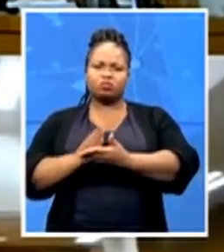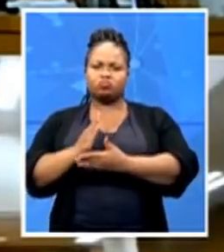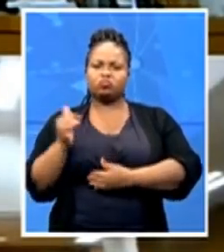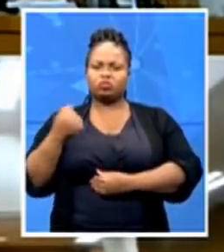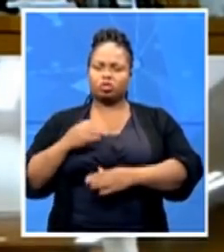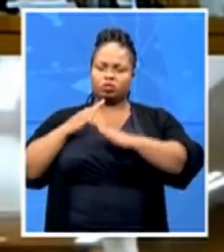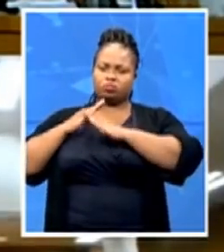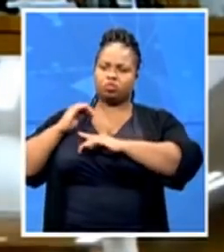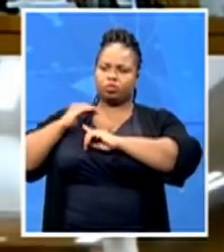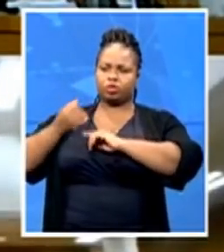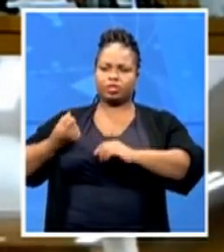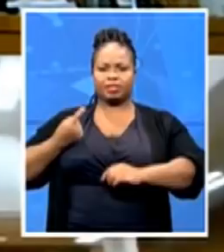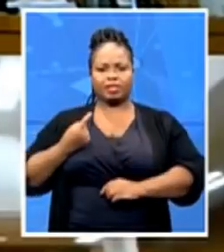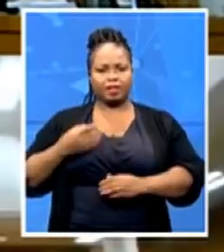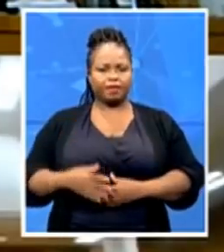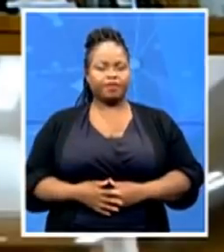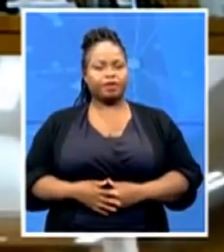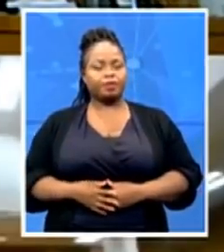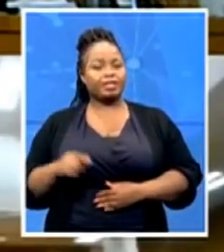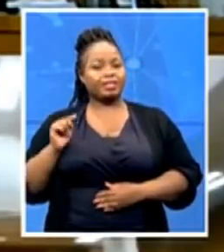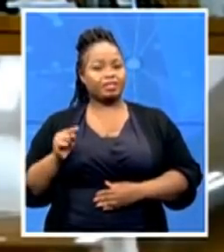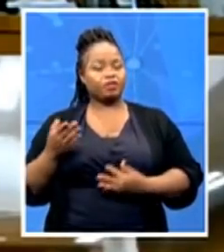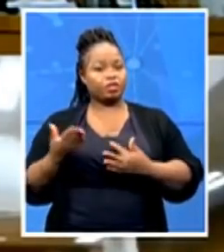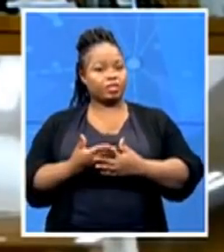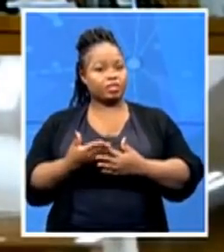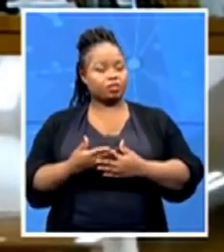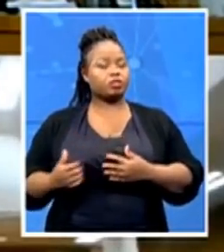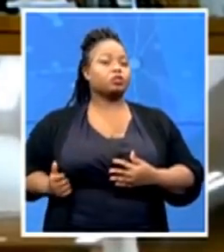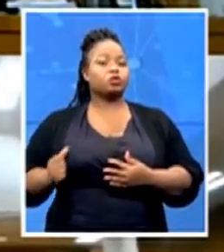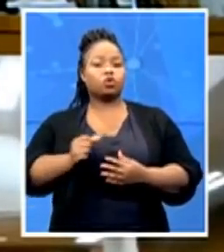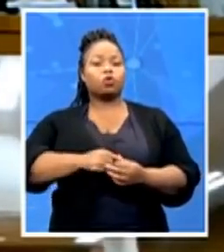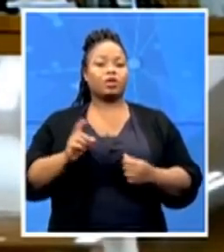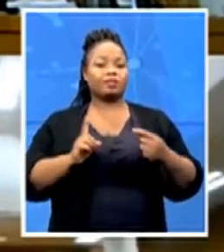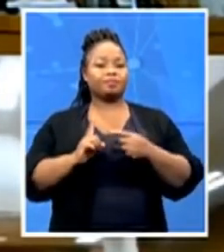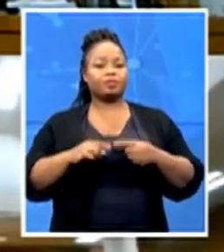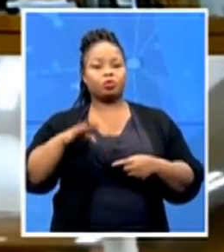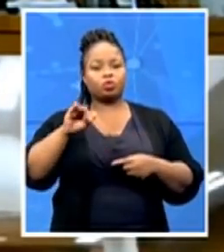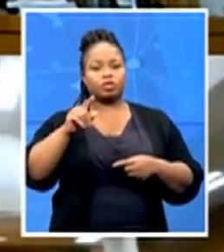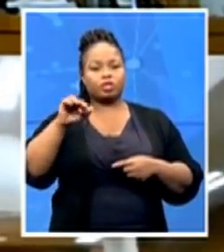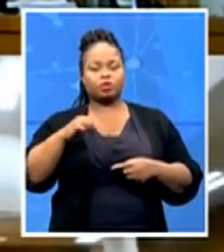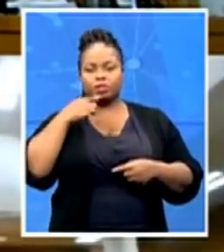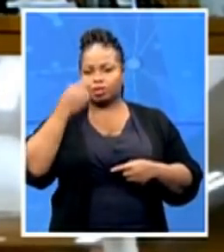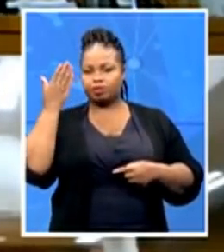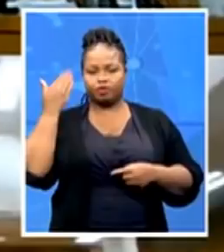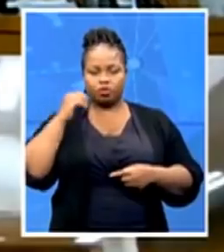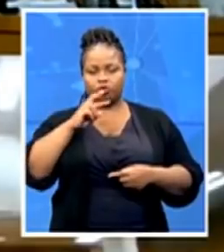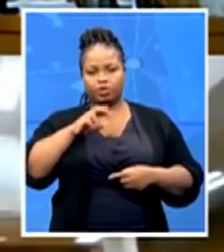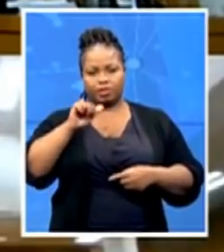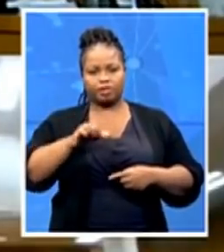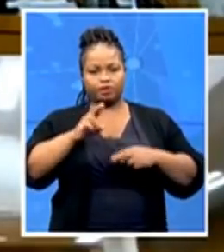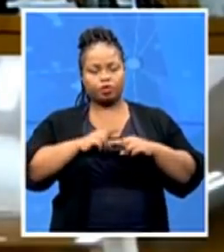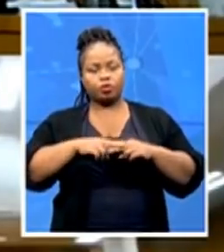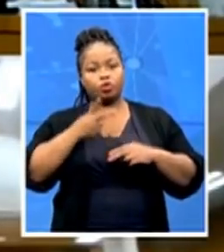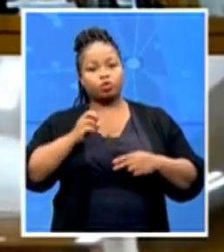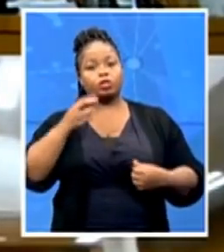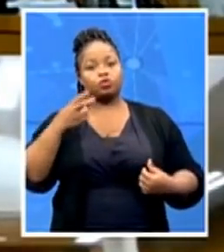this regard, the applicant seeks to make something of the fact that on the 26th of February 2020, the Speaker decided to provide